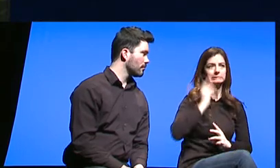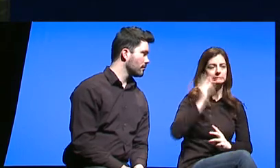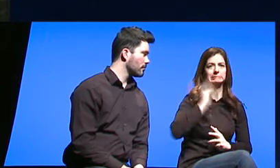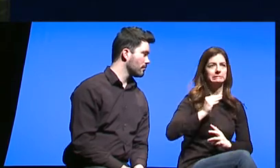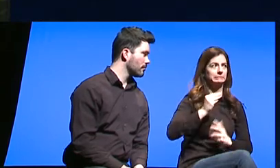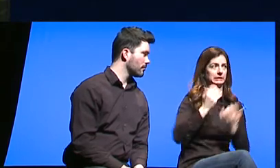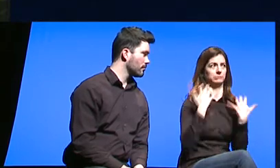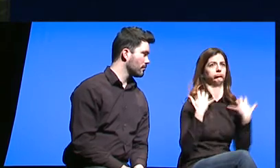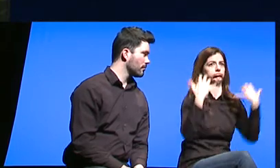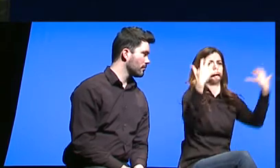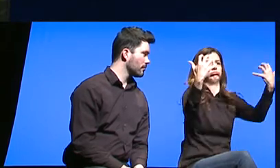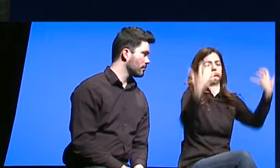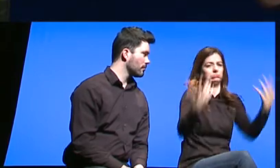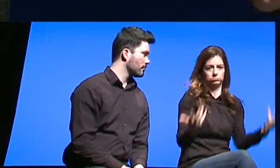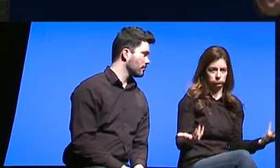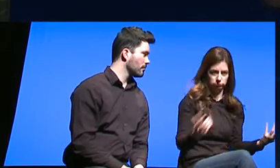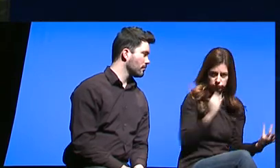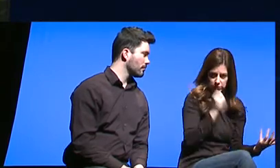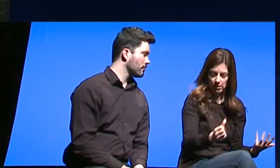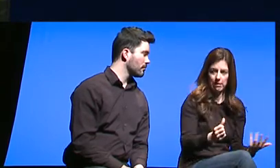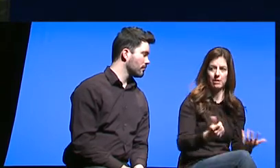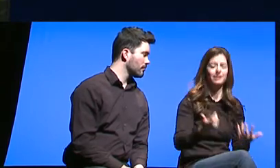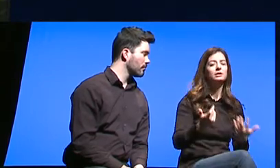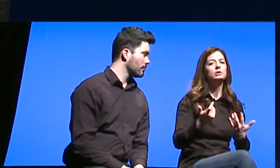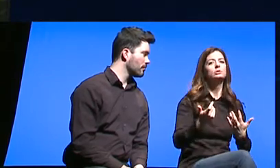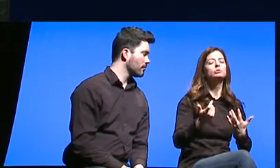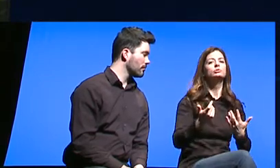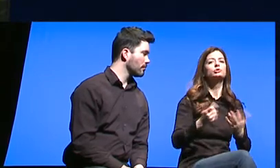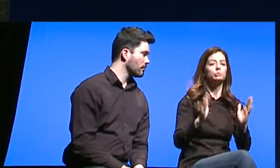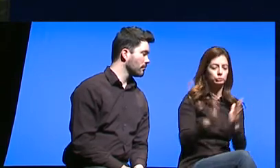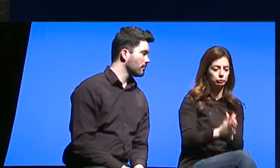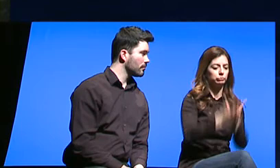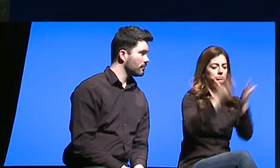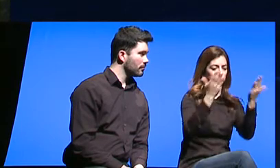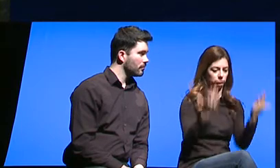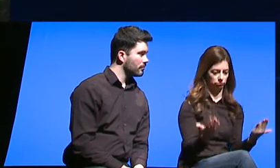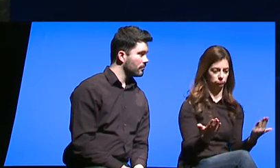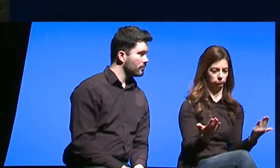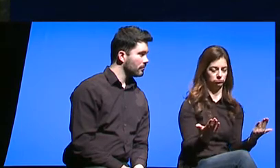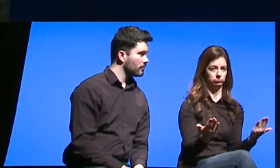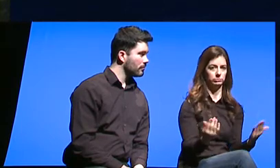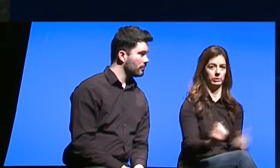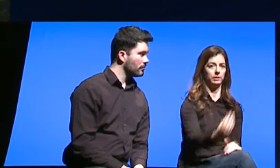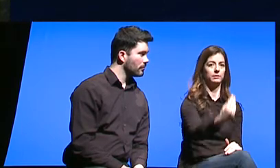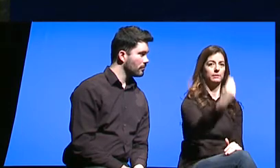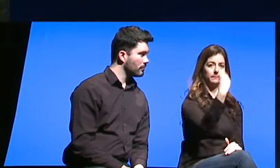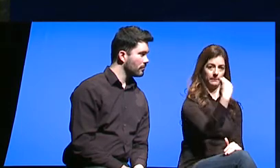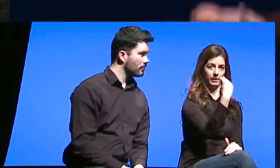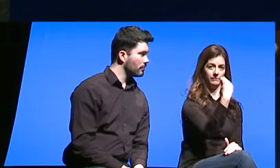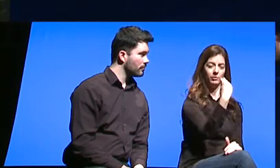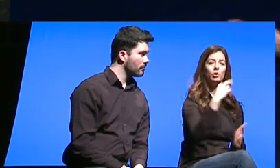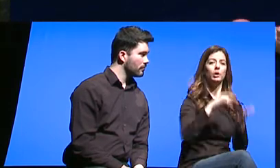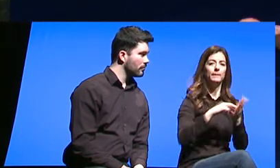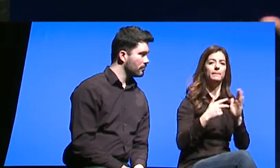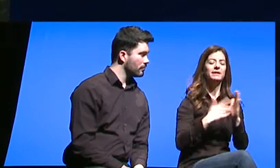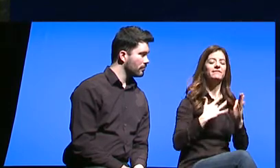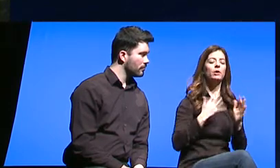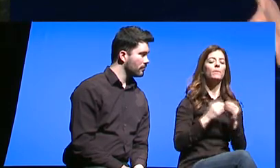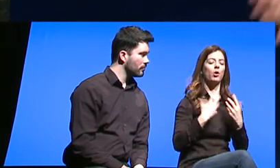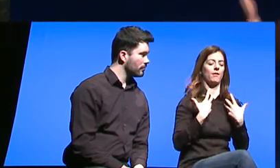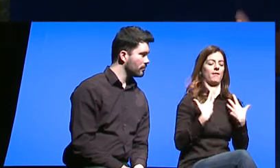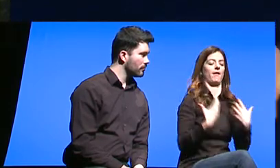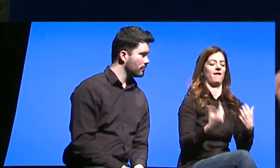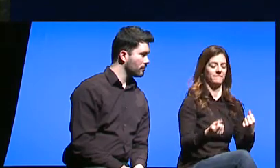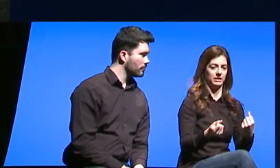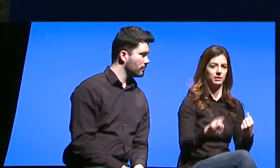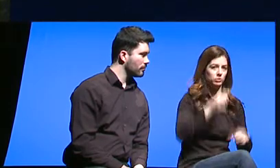experience, to have the script, to have the music stands, the microphones, allows people to feel confident in their performance. They don't have to memorize anything. That's one of the